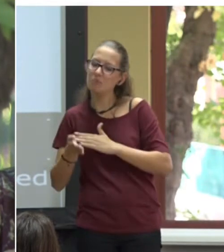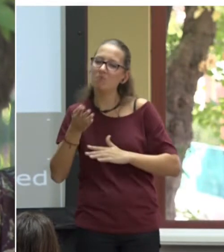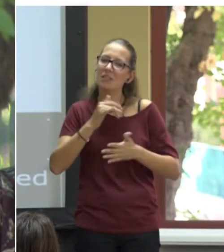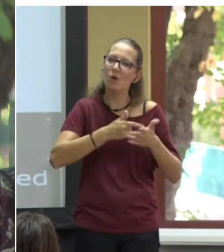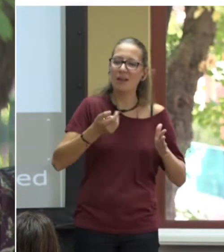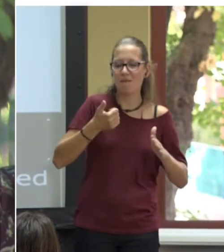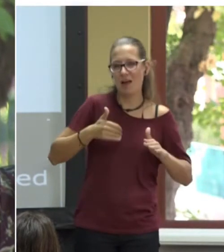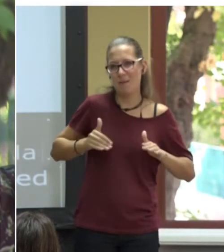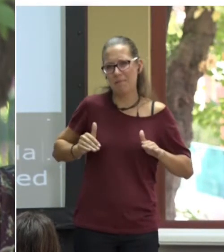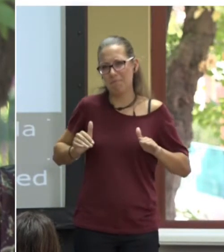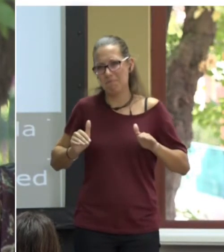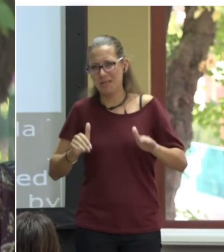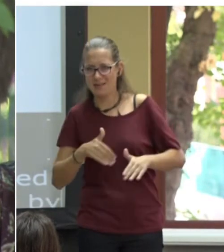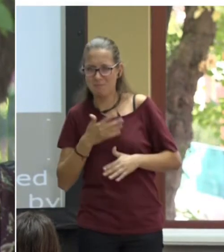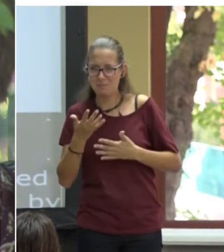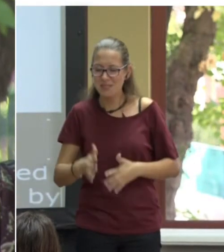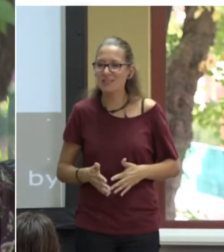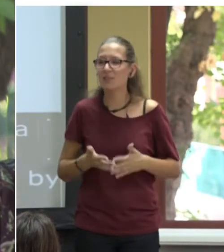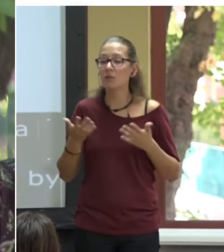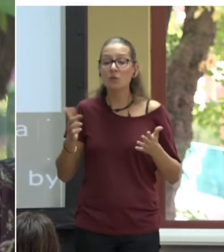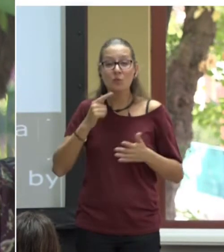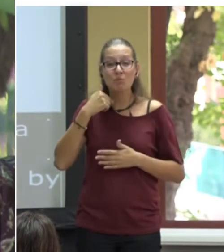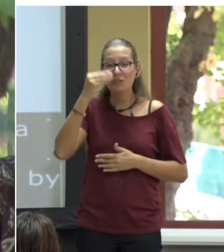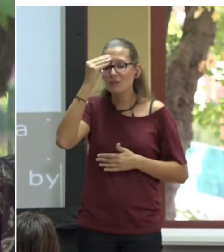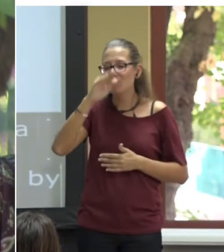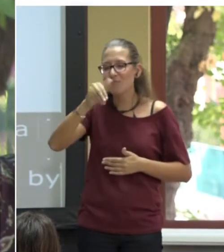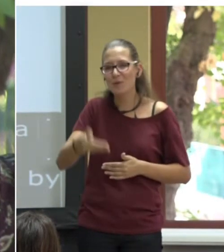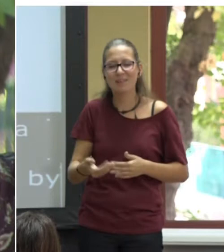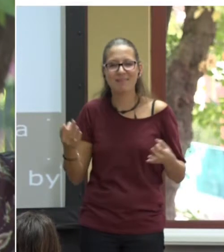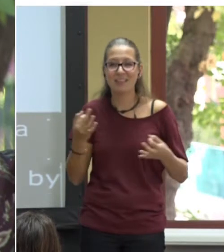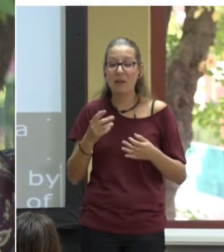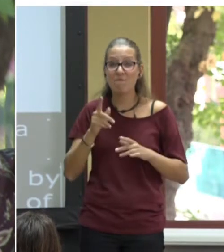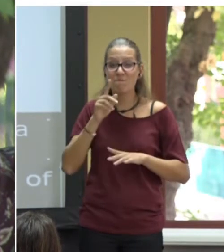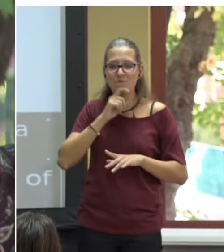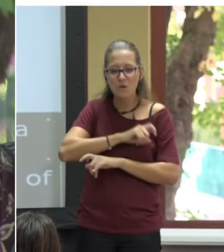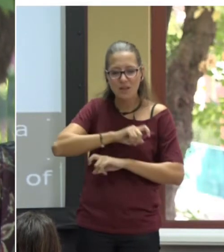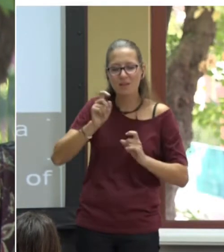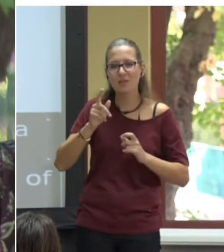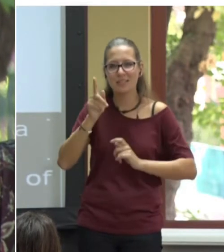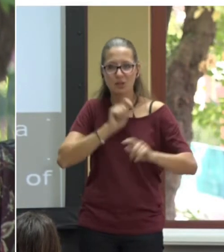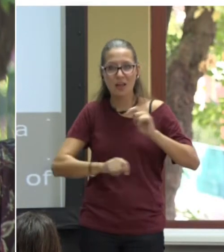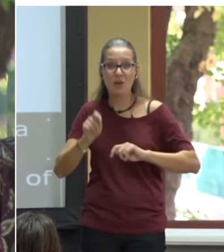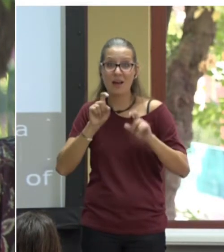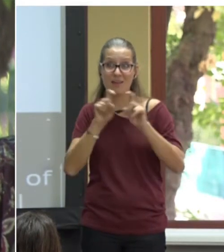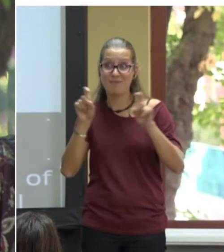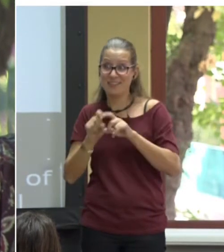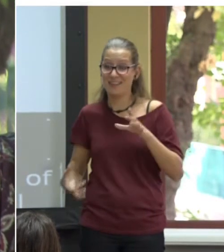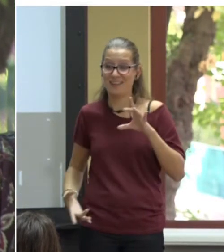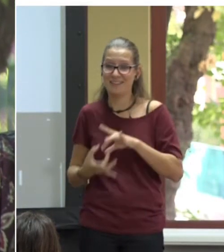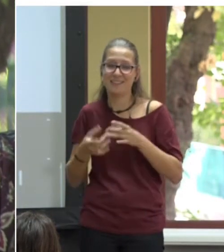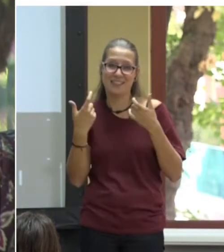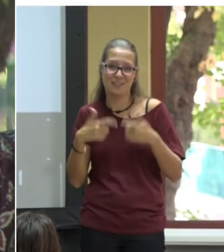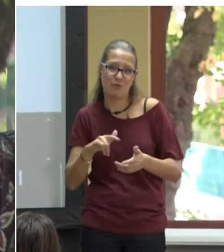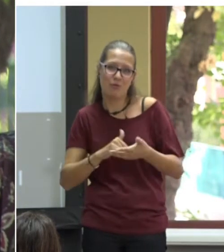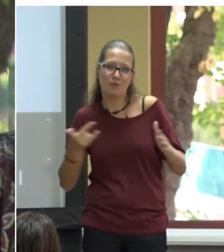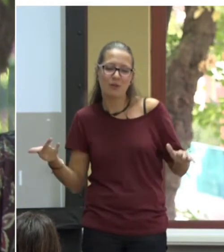at the level of technology. And what's so important is for all the foundations, associations, and companies of the